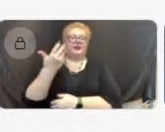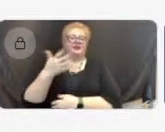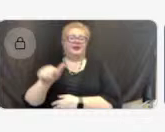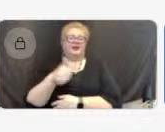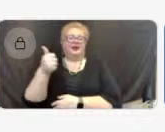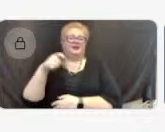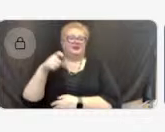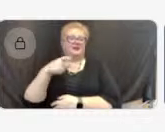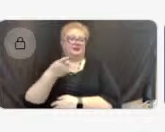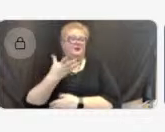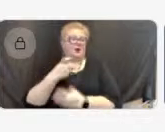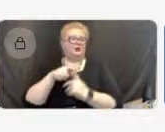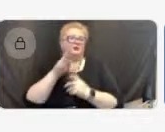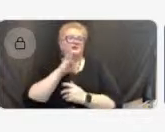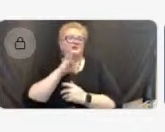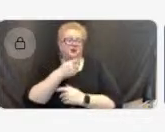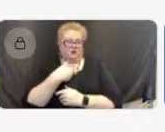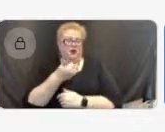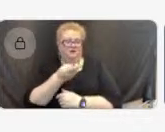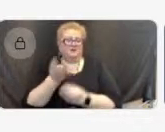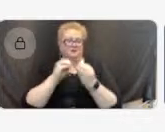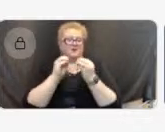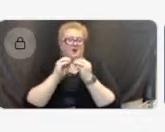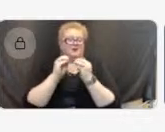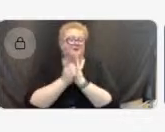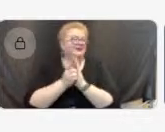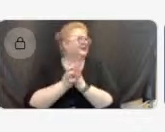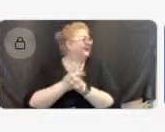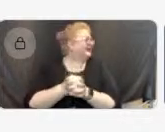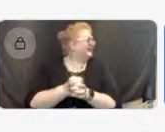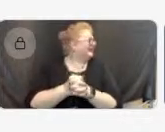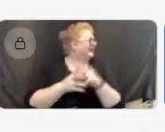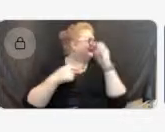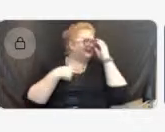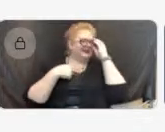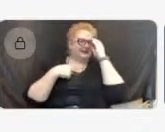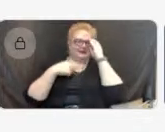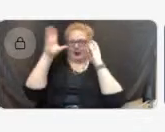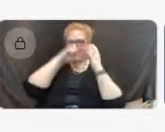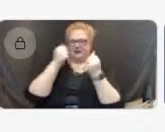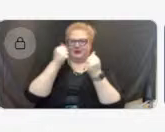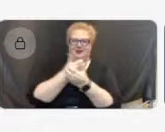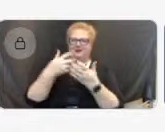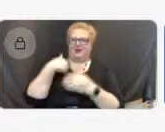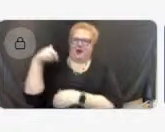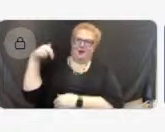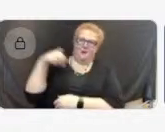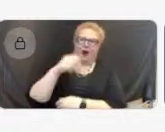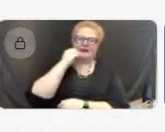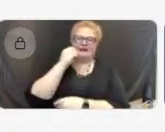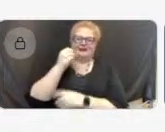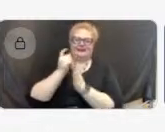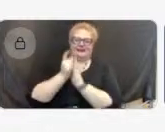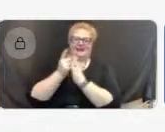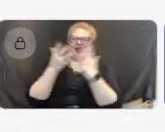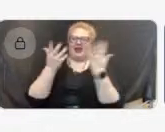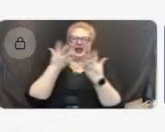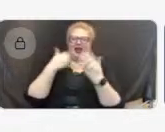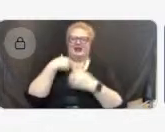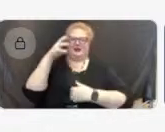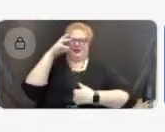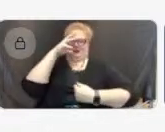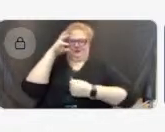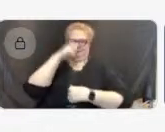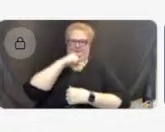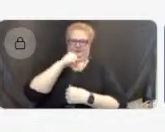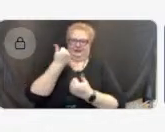Well, if you'd like to speak, you have a few more minutes, yes. I don't know. I missed the whole thing. I just walked in a second ago, so I missed what y'all were saying bad